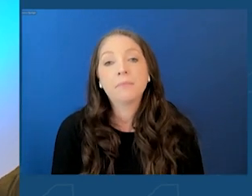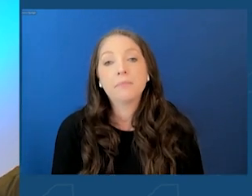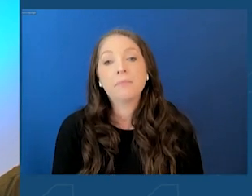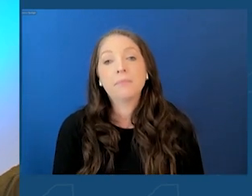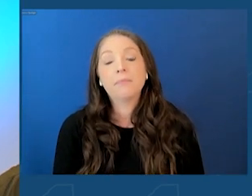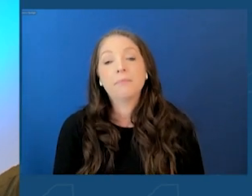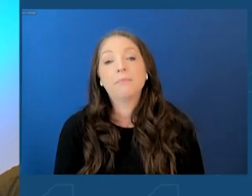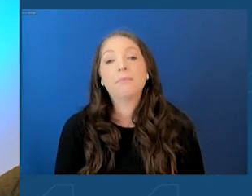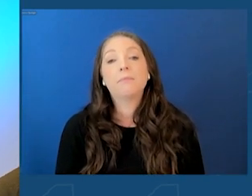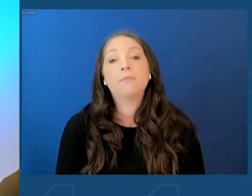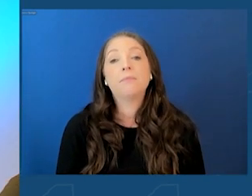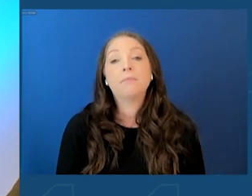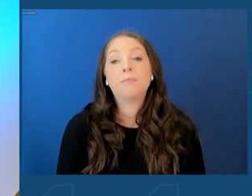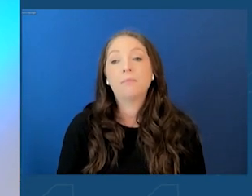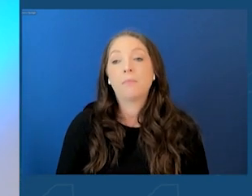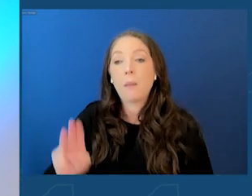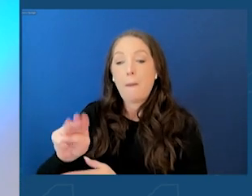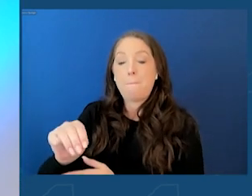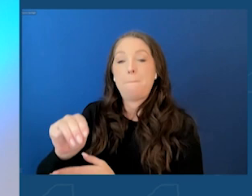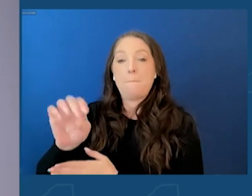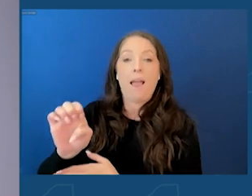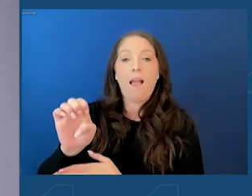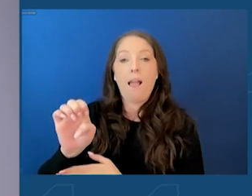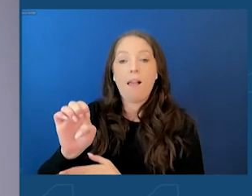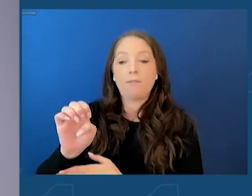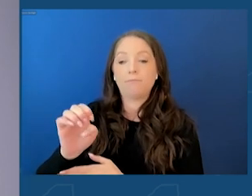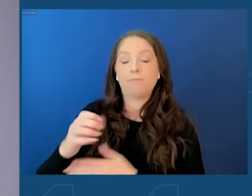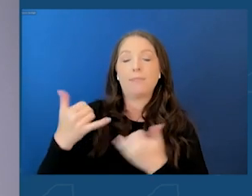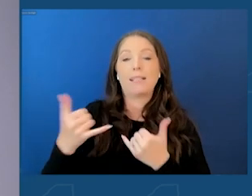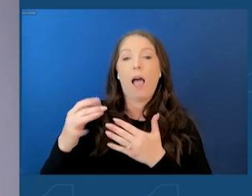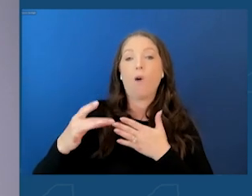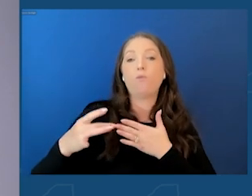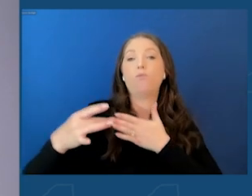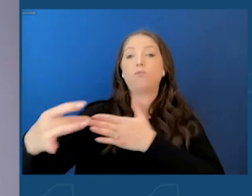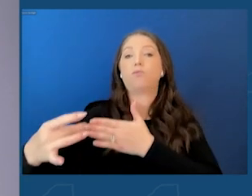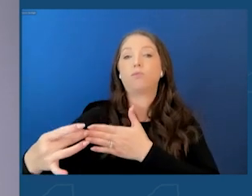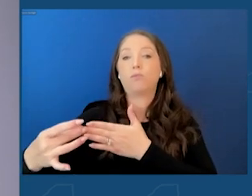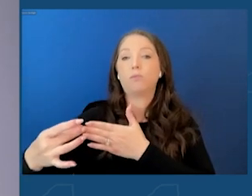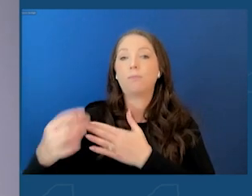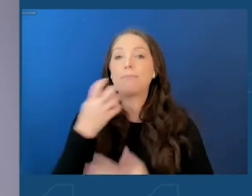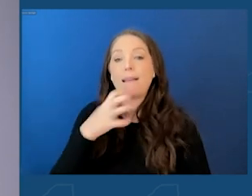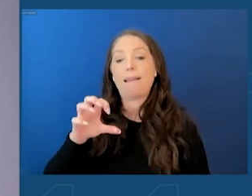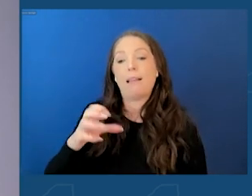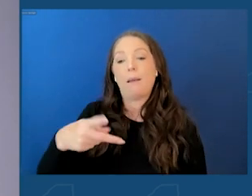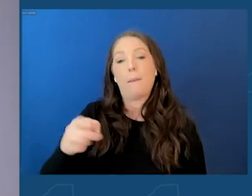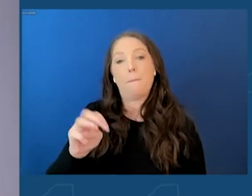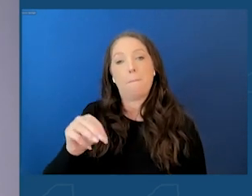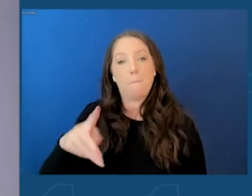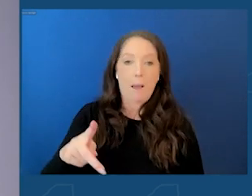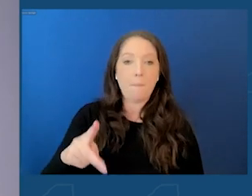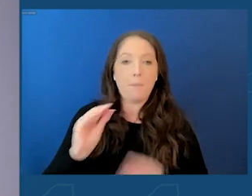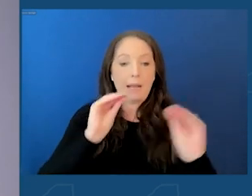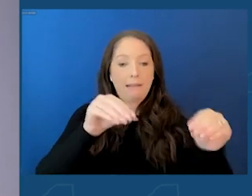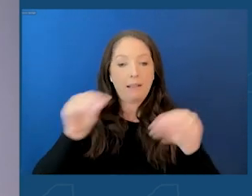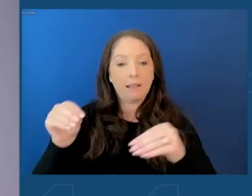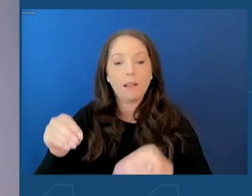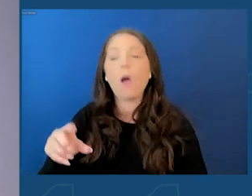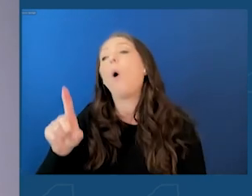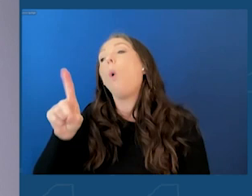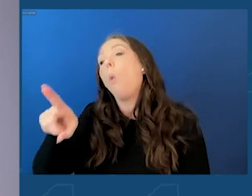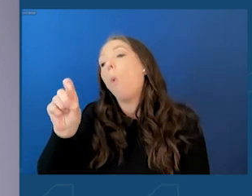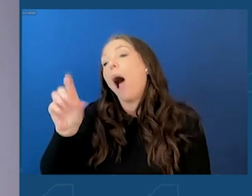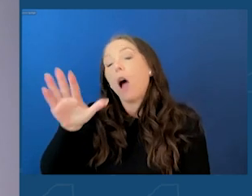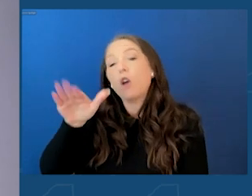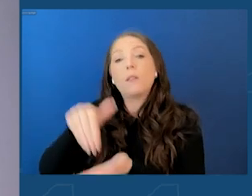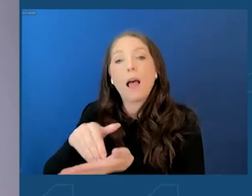We put Maine at the forefront for heat pump installations nationwide. Now, 100,000 may not sound like a big number to